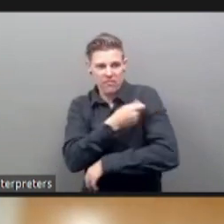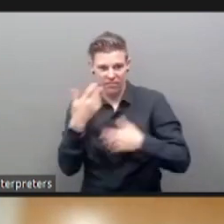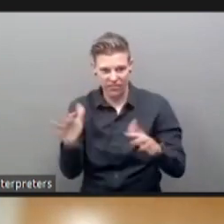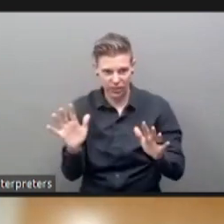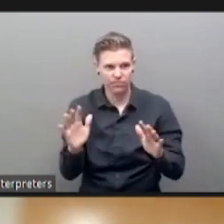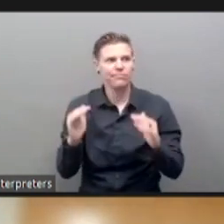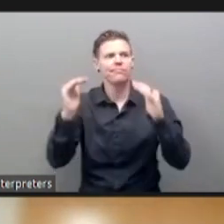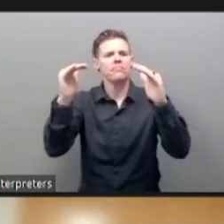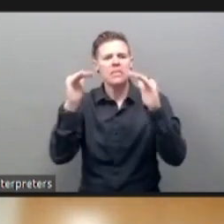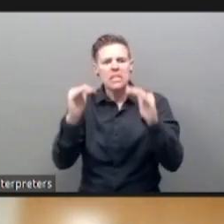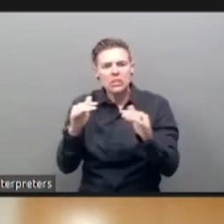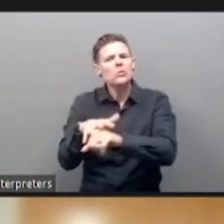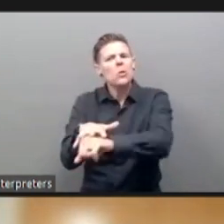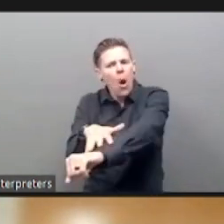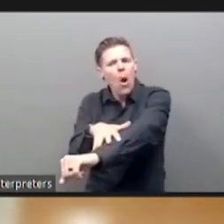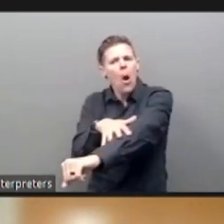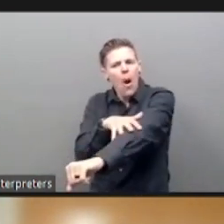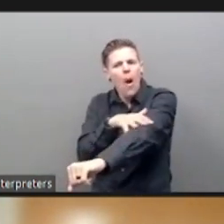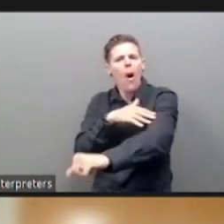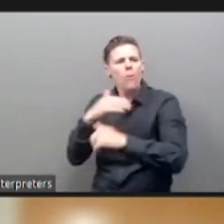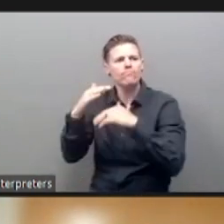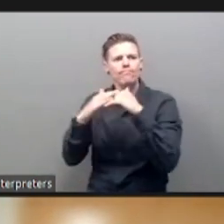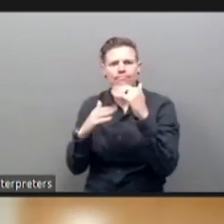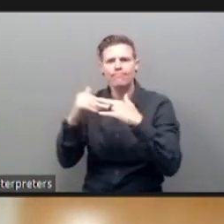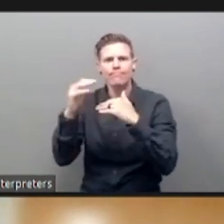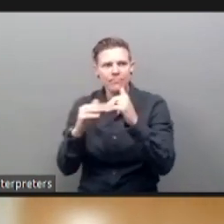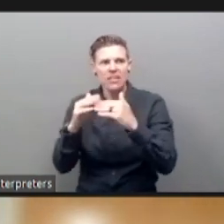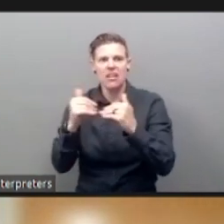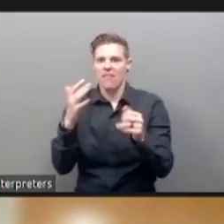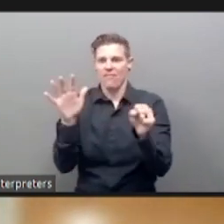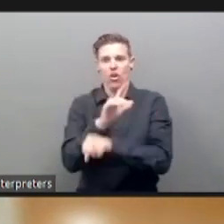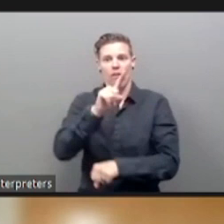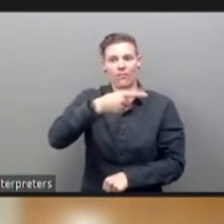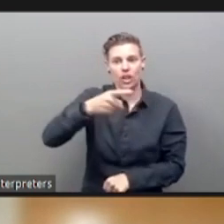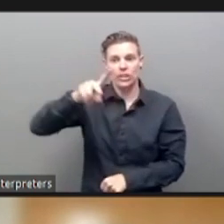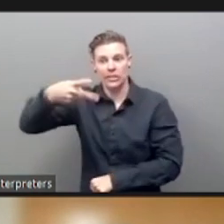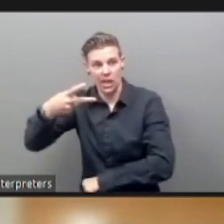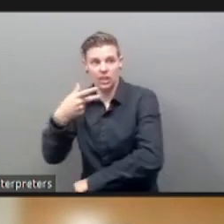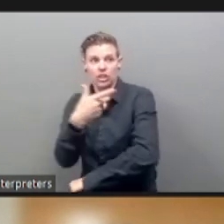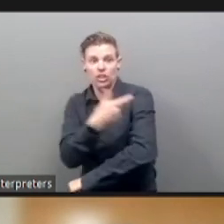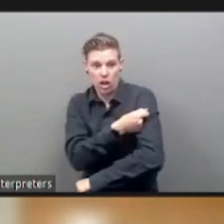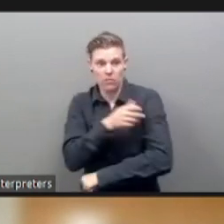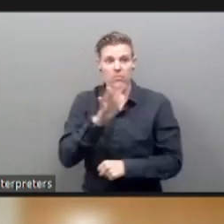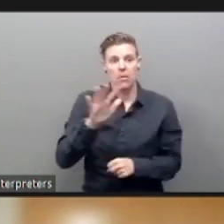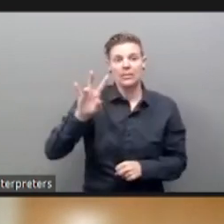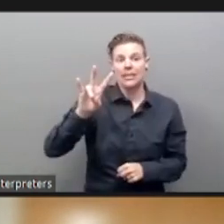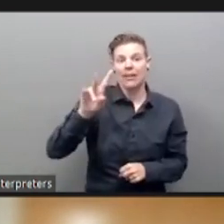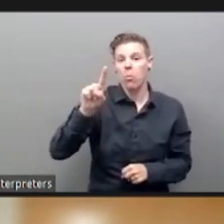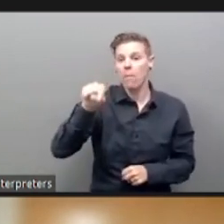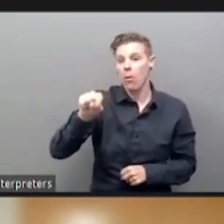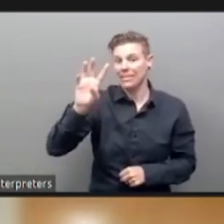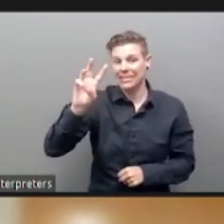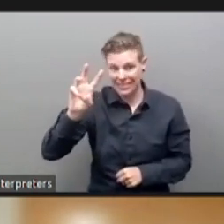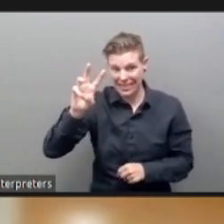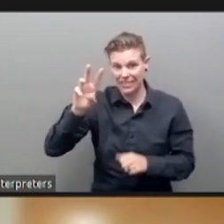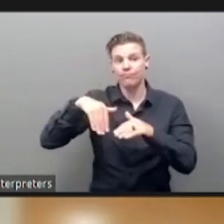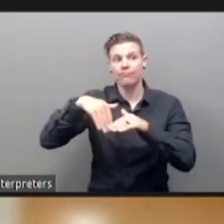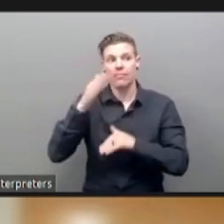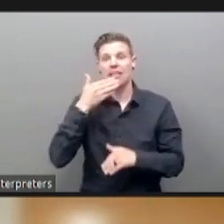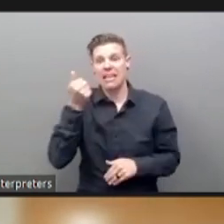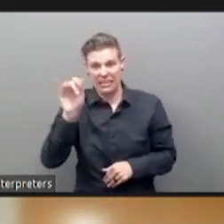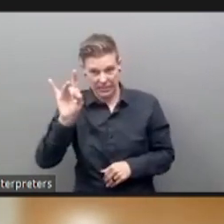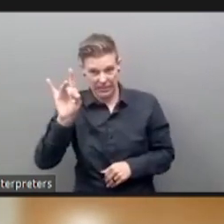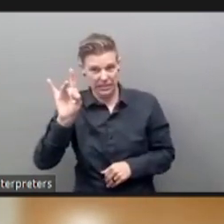surely increase the number of New Mexicans fully vaccinated at 71.6% of New Mexicans at 18 and over